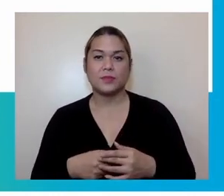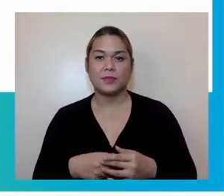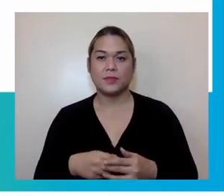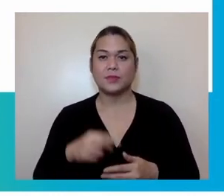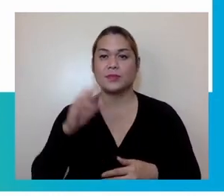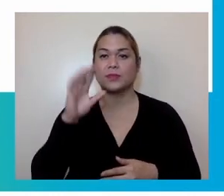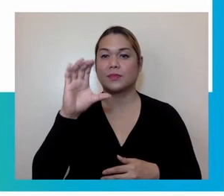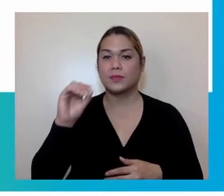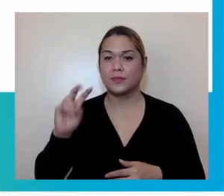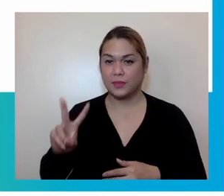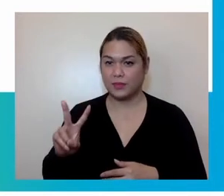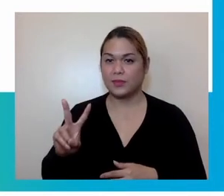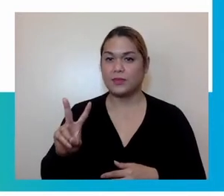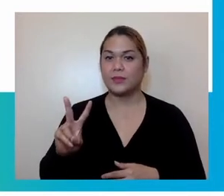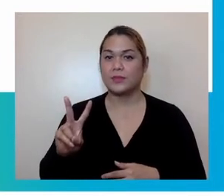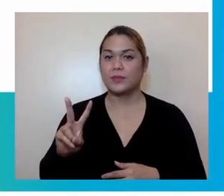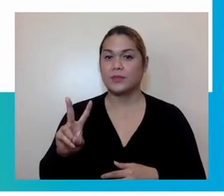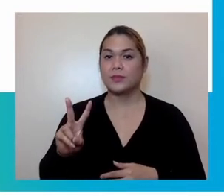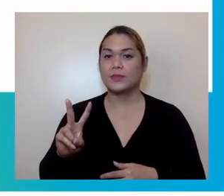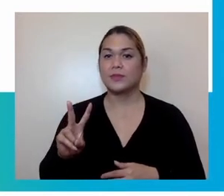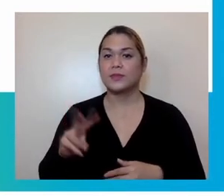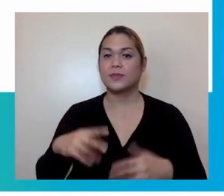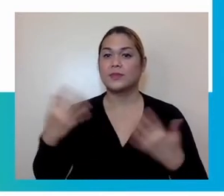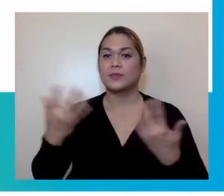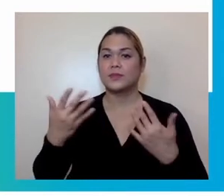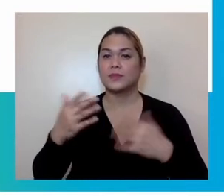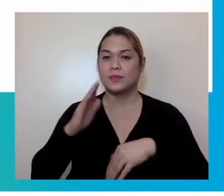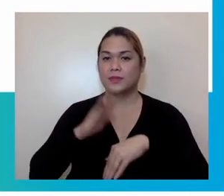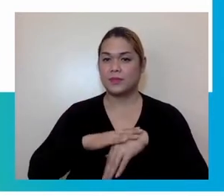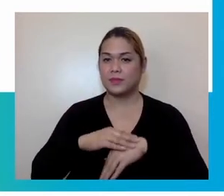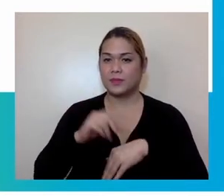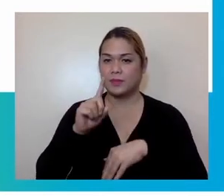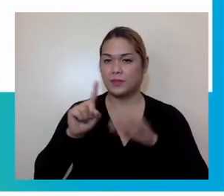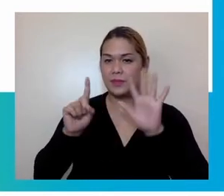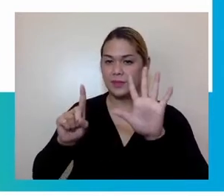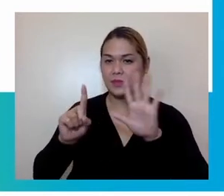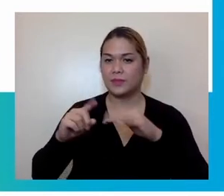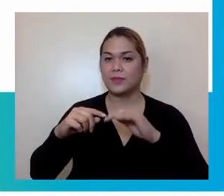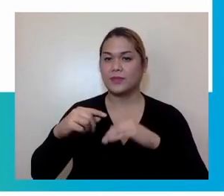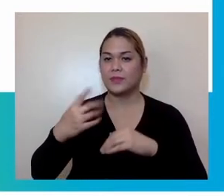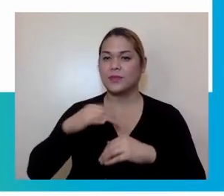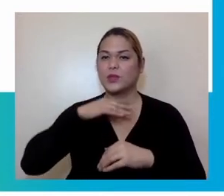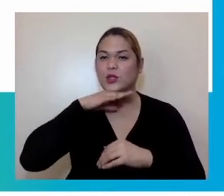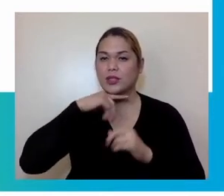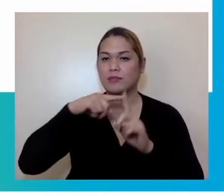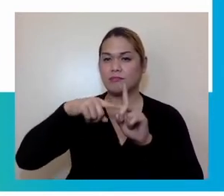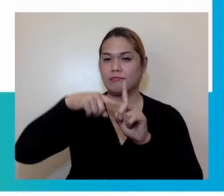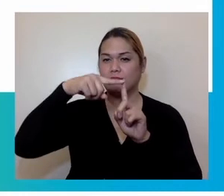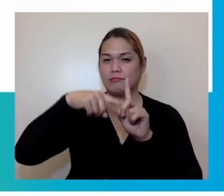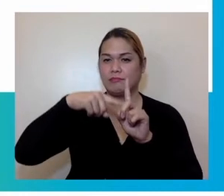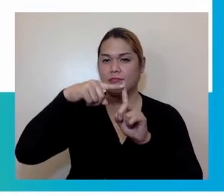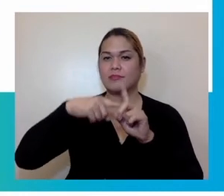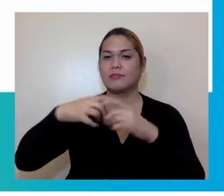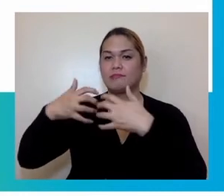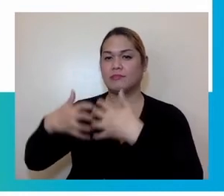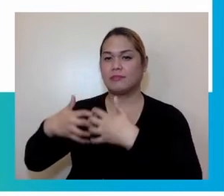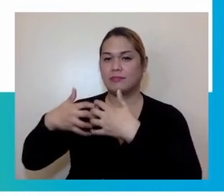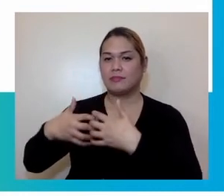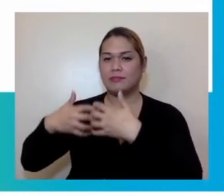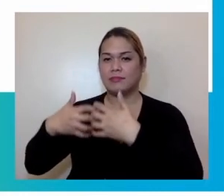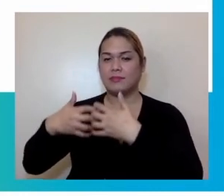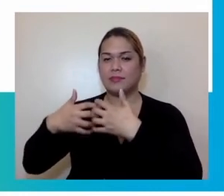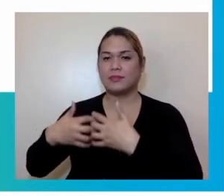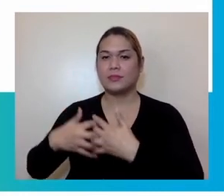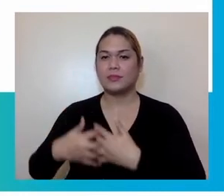the EU28 in 2018 with the carbon intensity of the average EU electricity grid. The